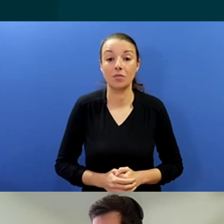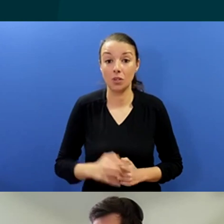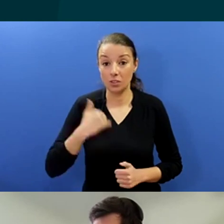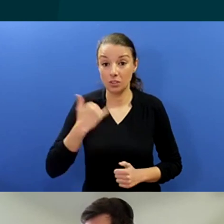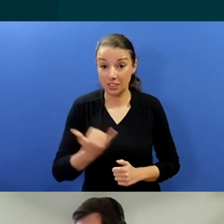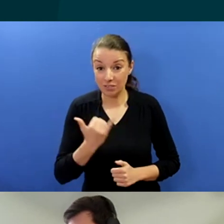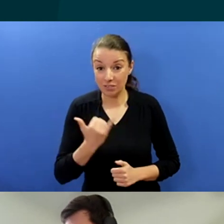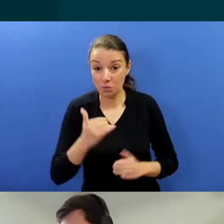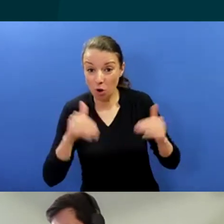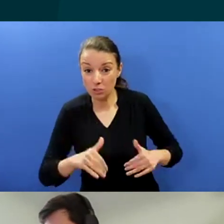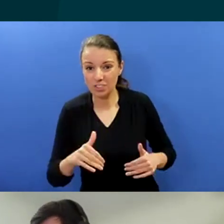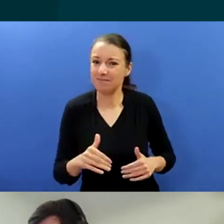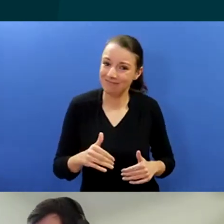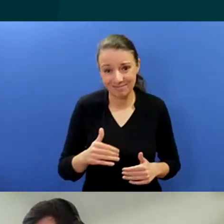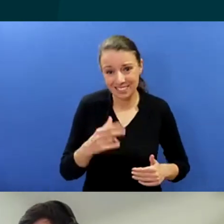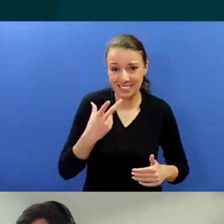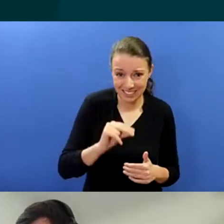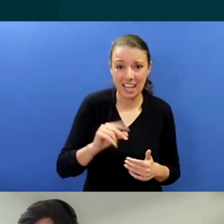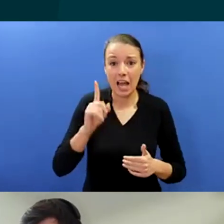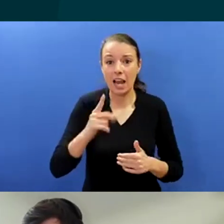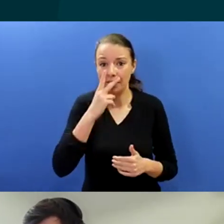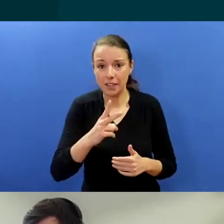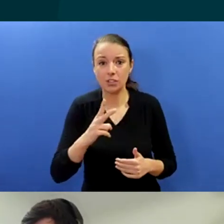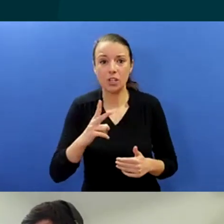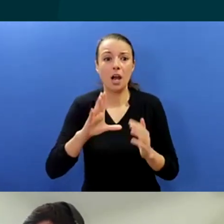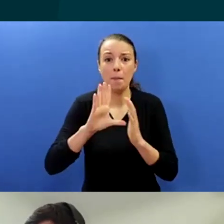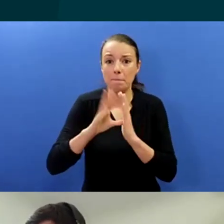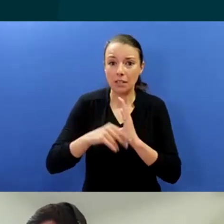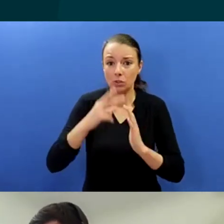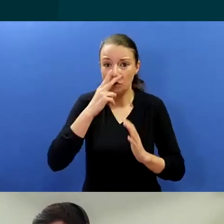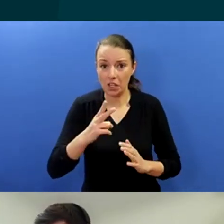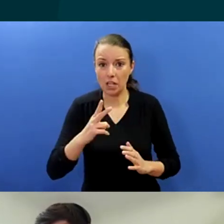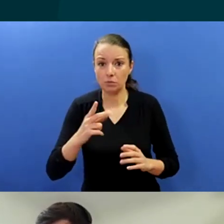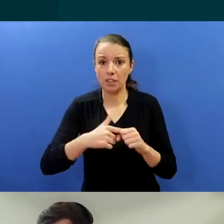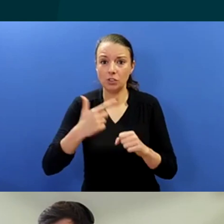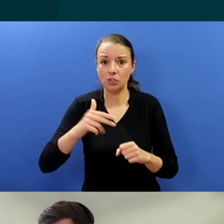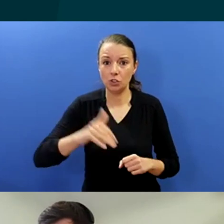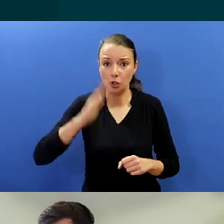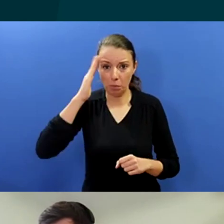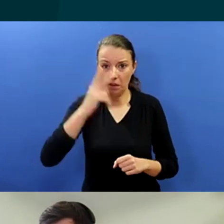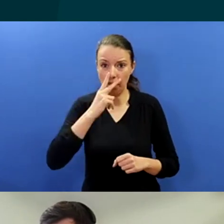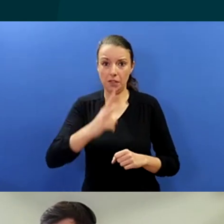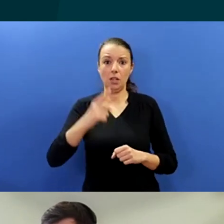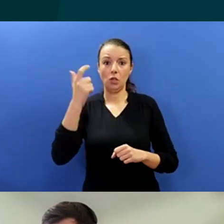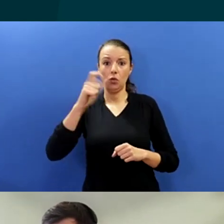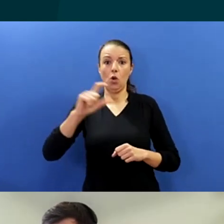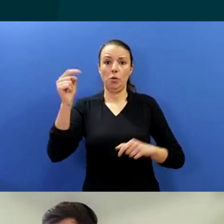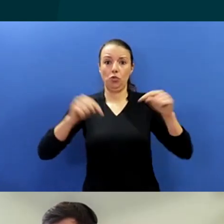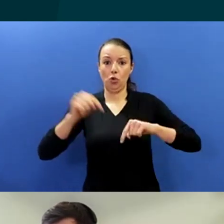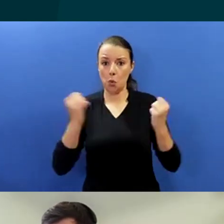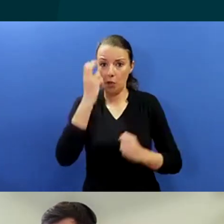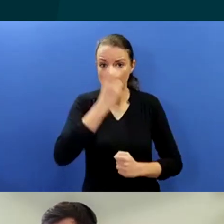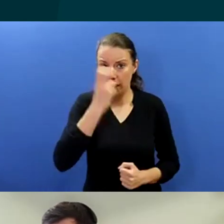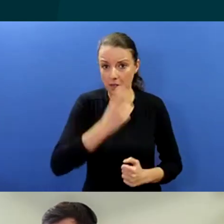it shows a certain level of interest. And also, I would say there is this high